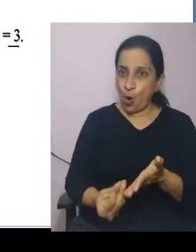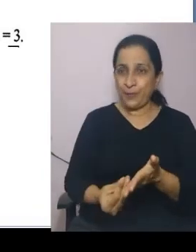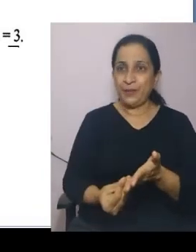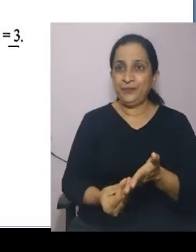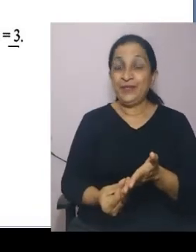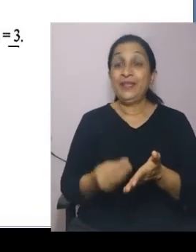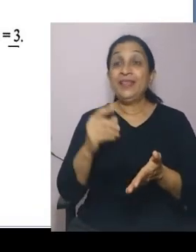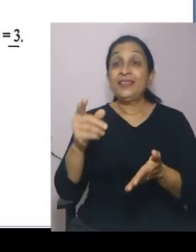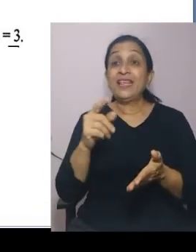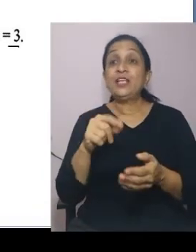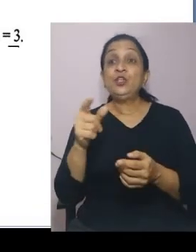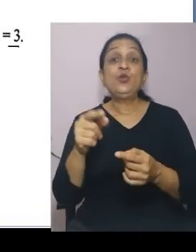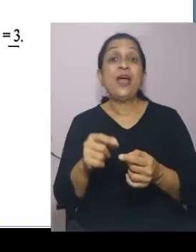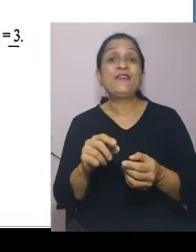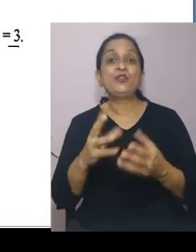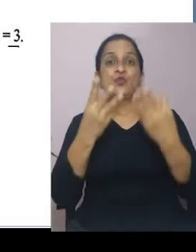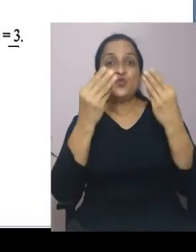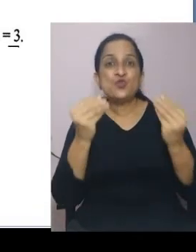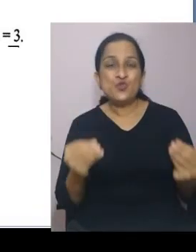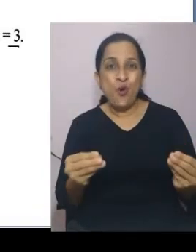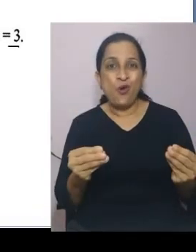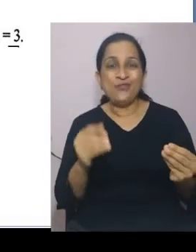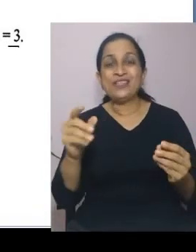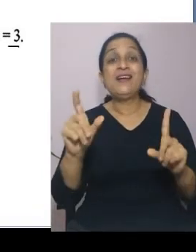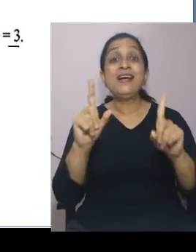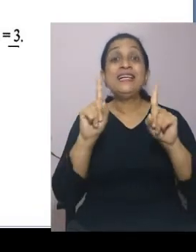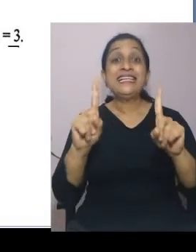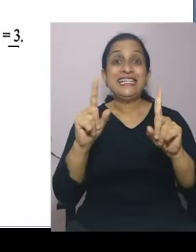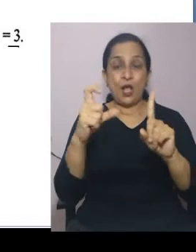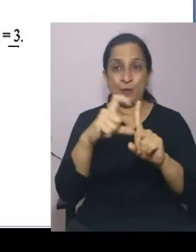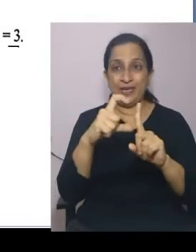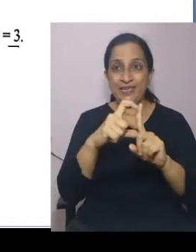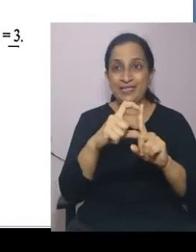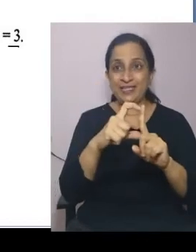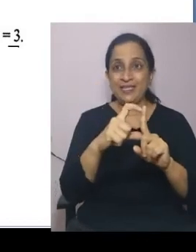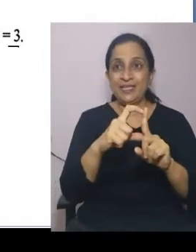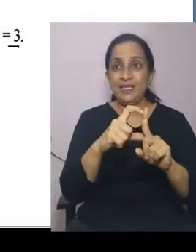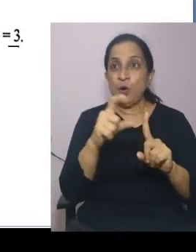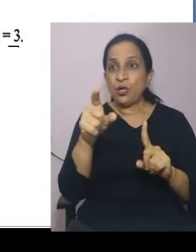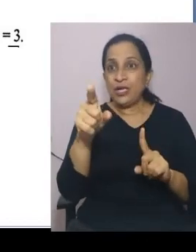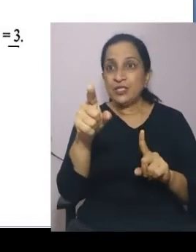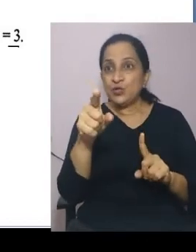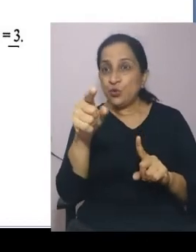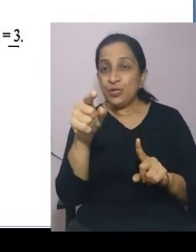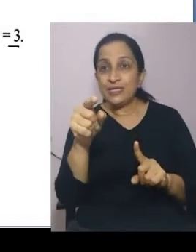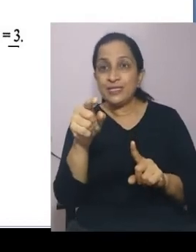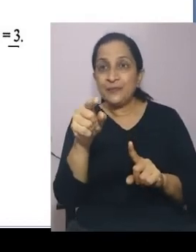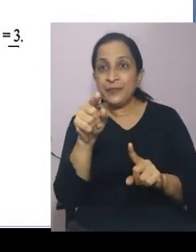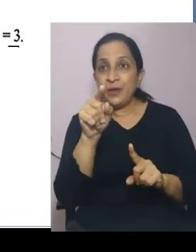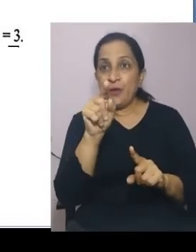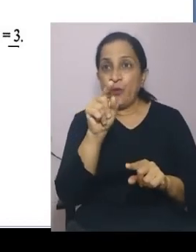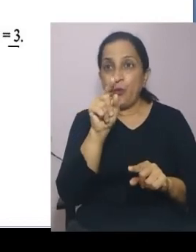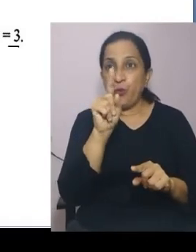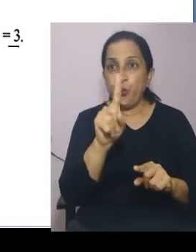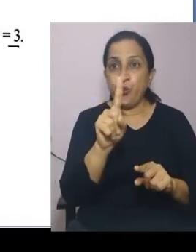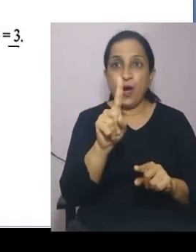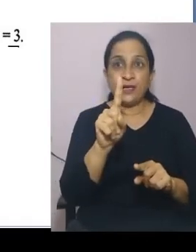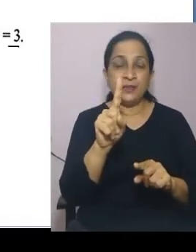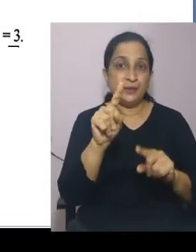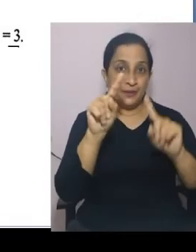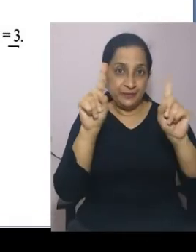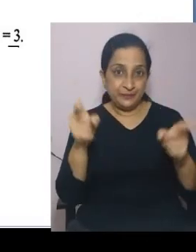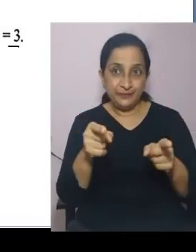Okay, then again solve the determinant. Solving the determinant, how you do? any of this, take the